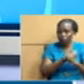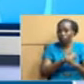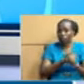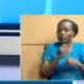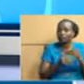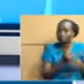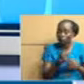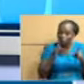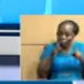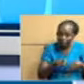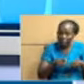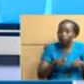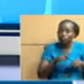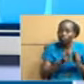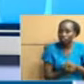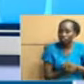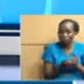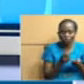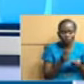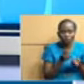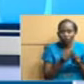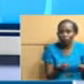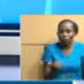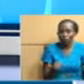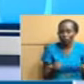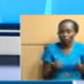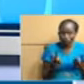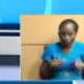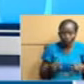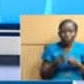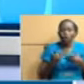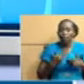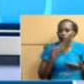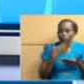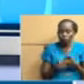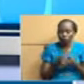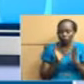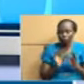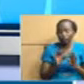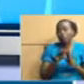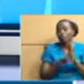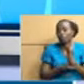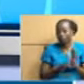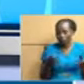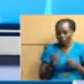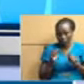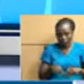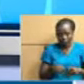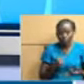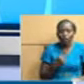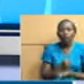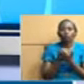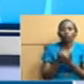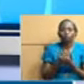to be fixed in order for us to have a comprehensive program that is able to respond to